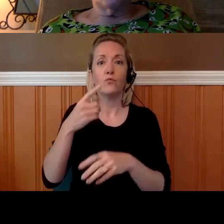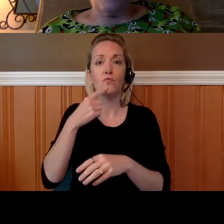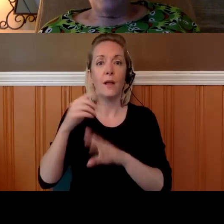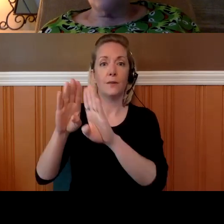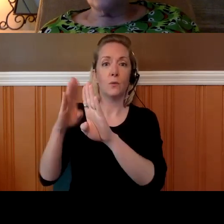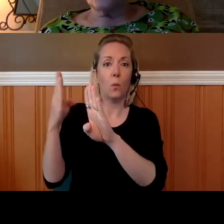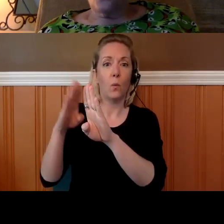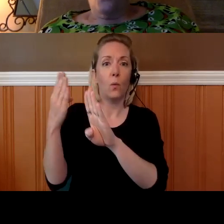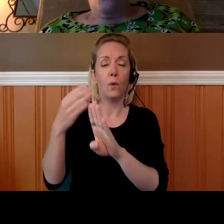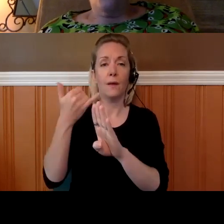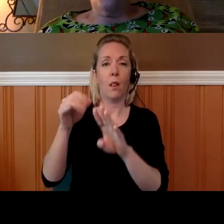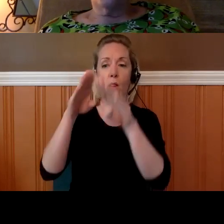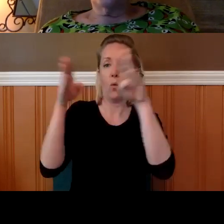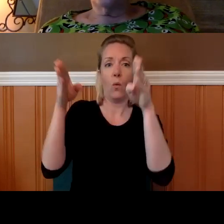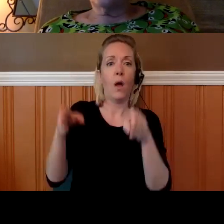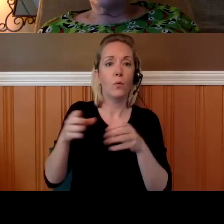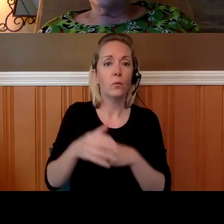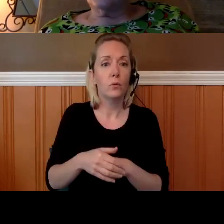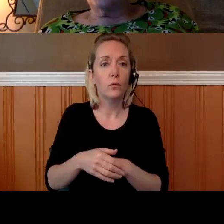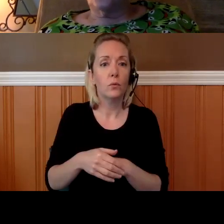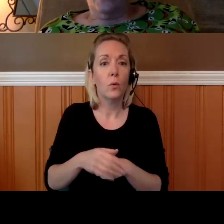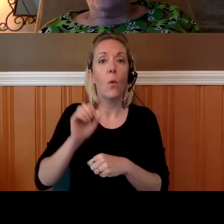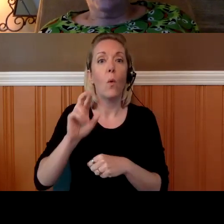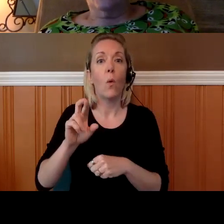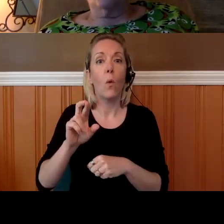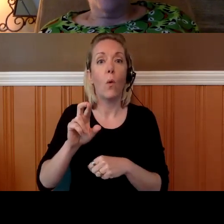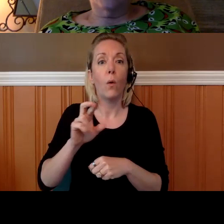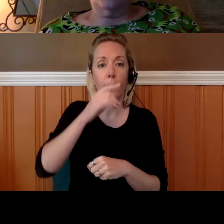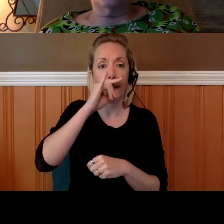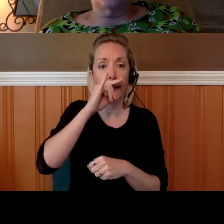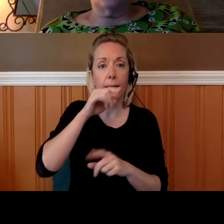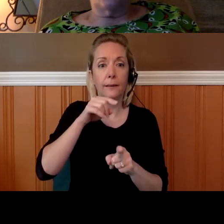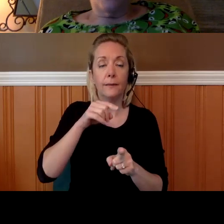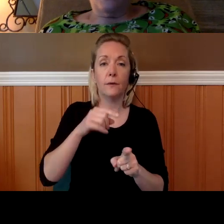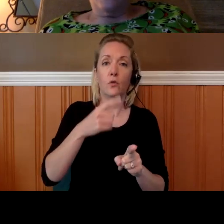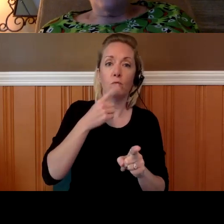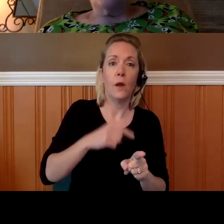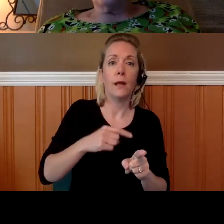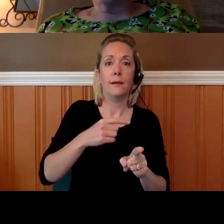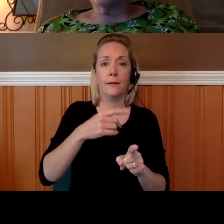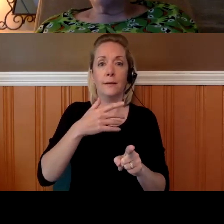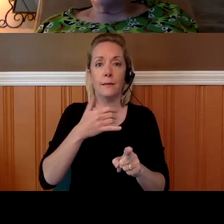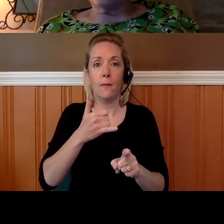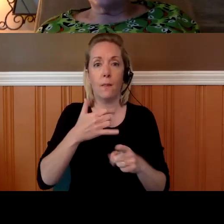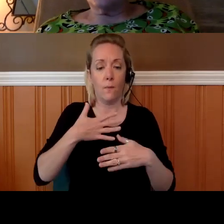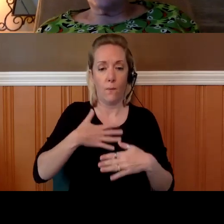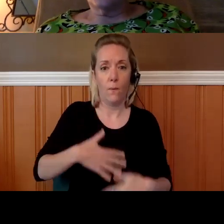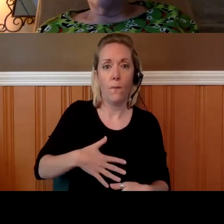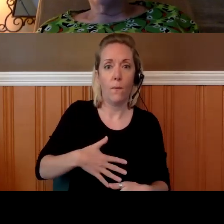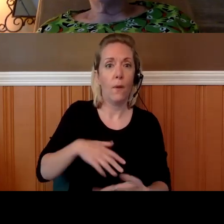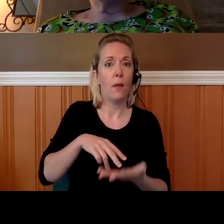yellow house, or the kid dressed in red and yellow. And I've totally